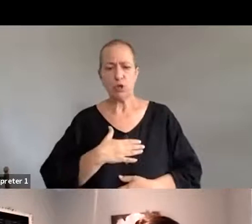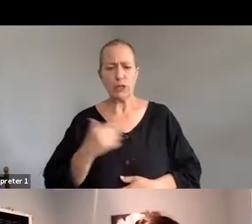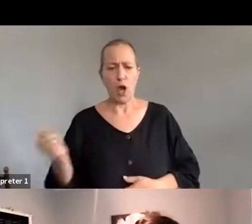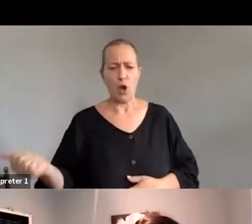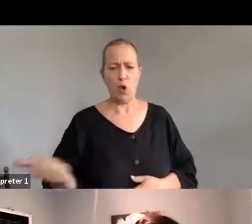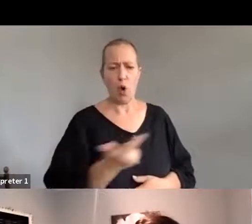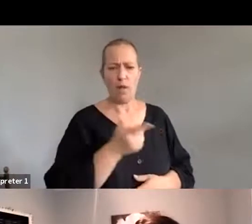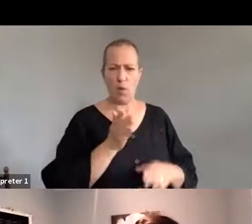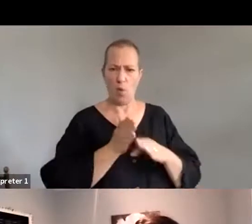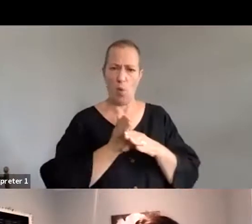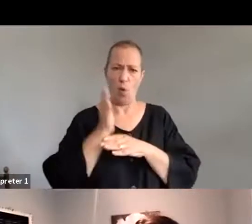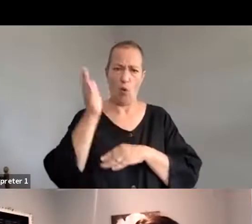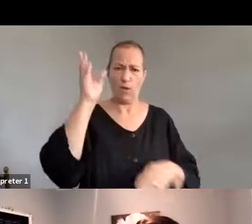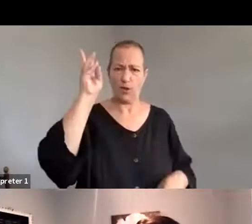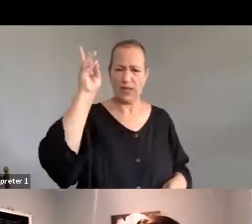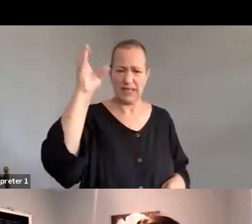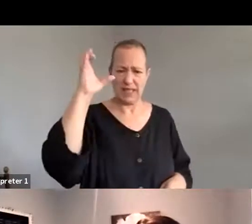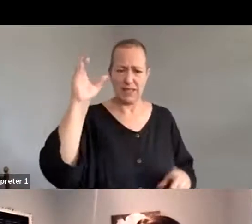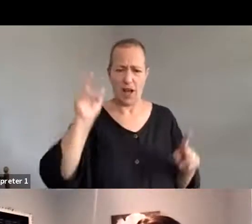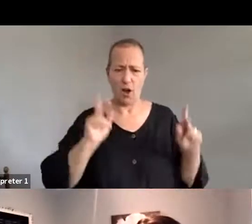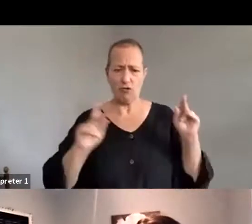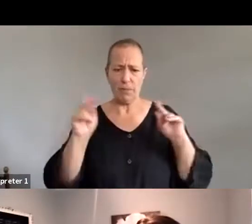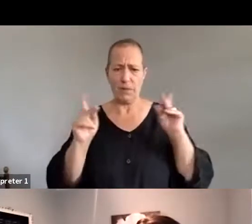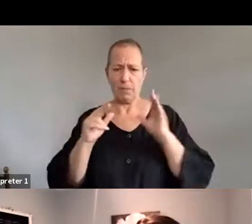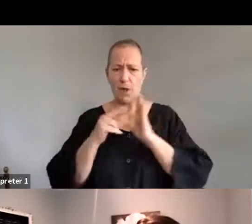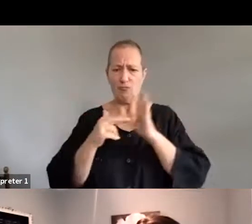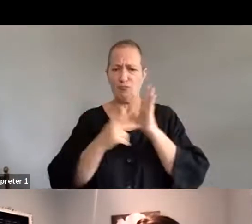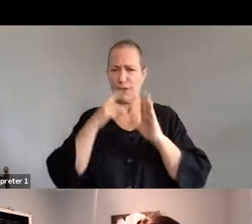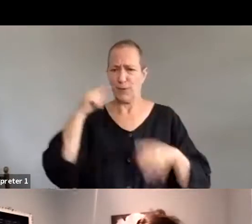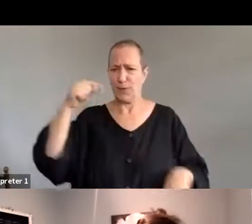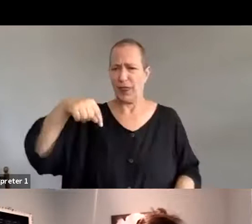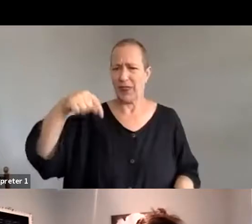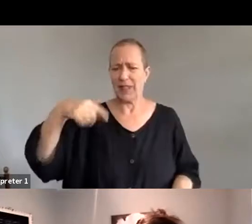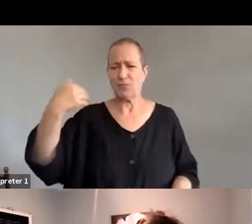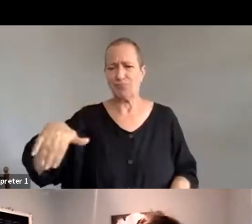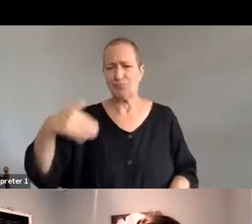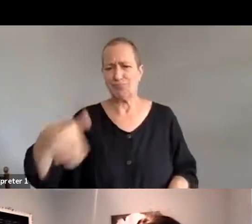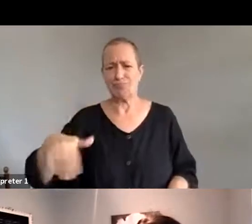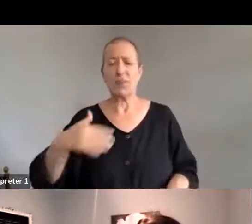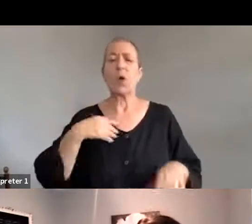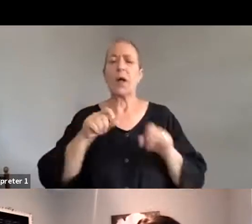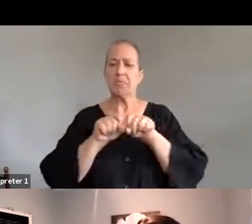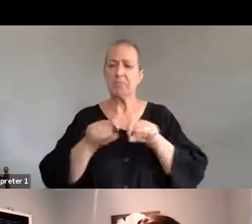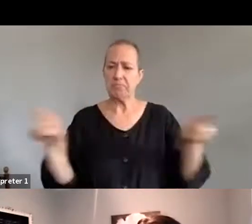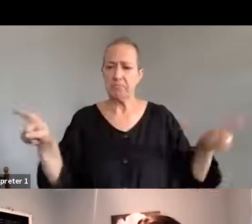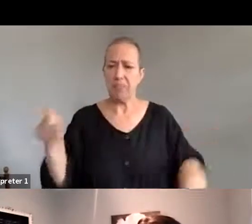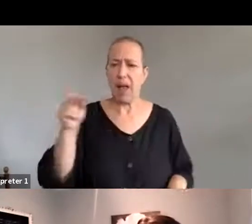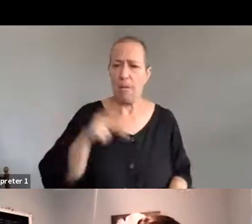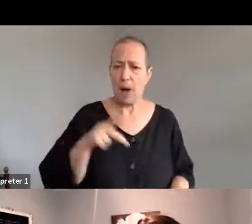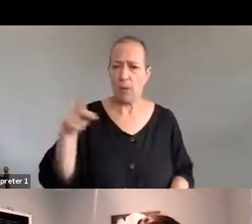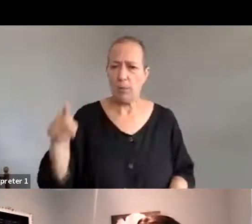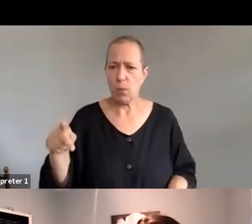who registered for this event. We will have, our PowerPoints available for your review. We do have